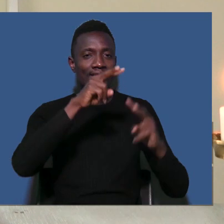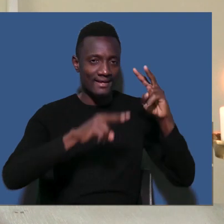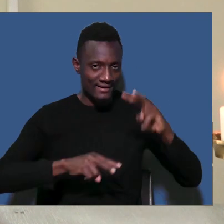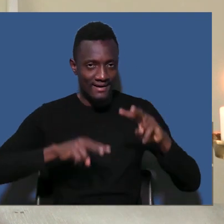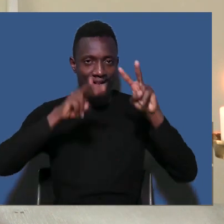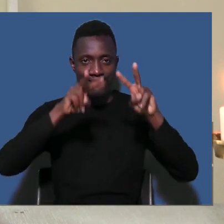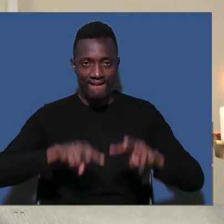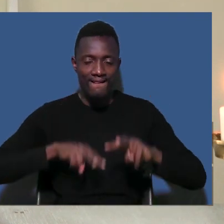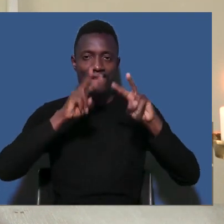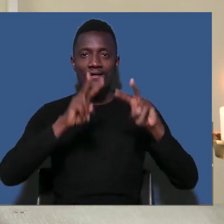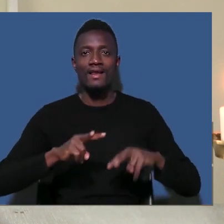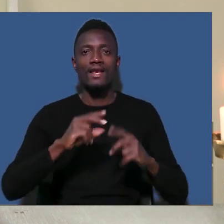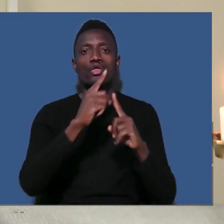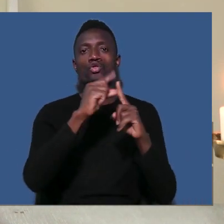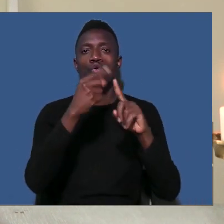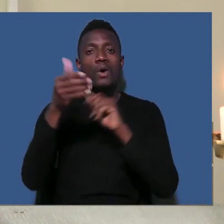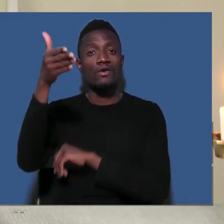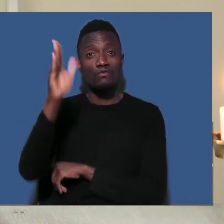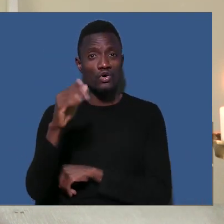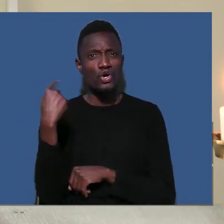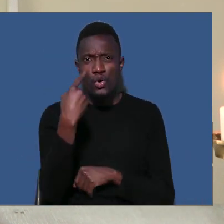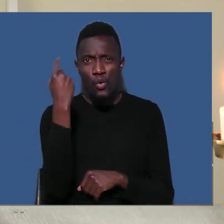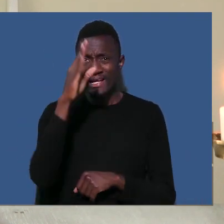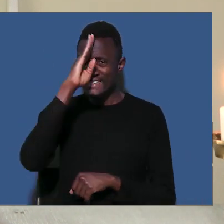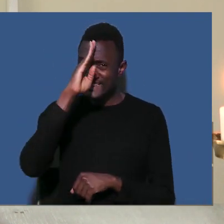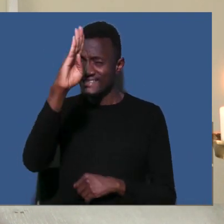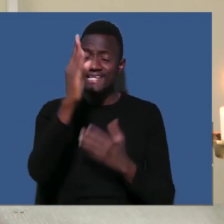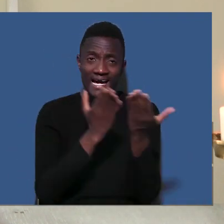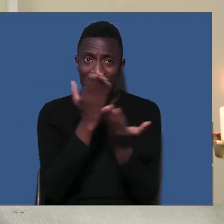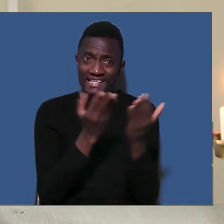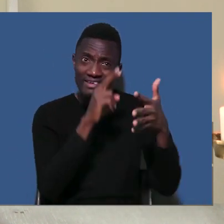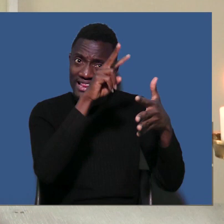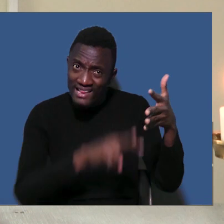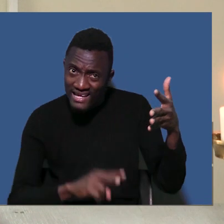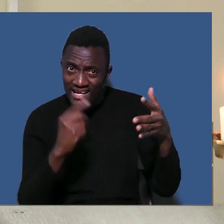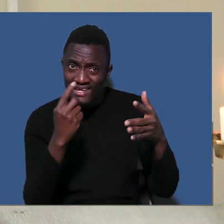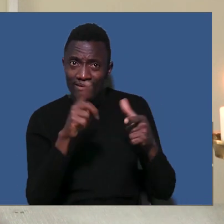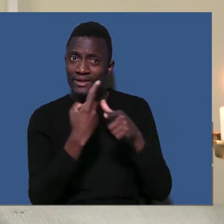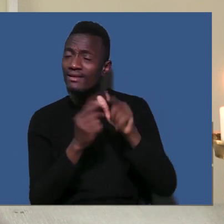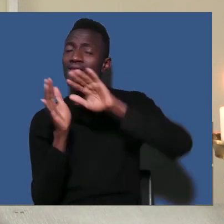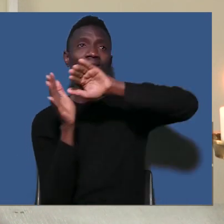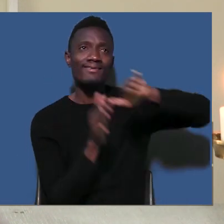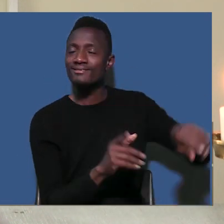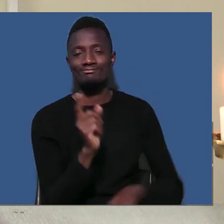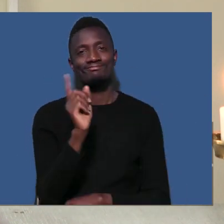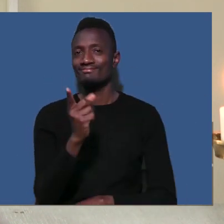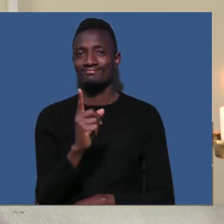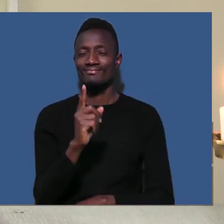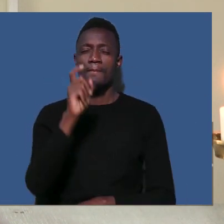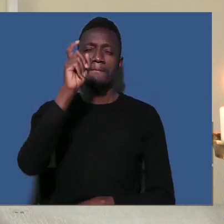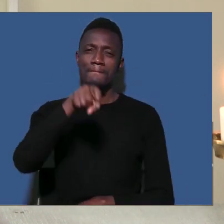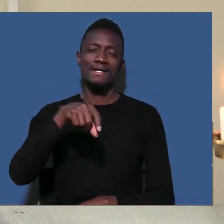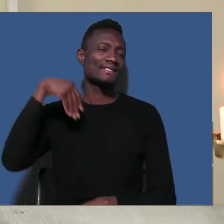only read it during a service, for example, but read it again on again, because it's our